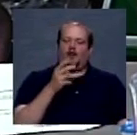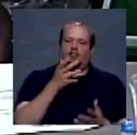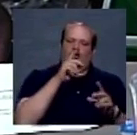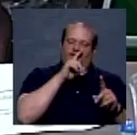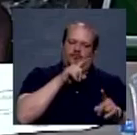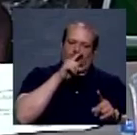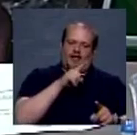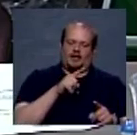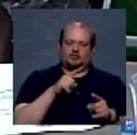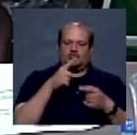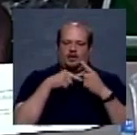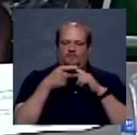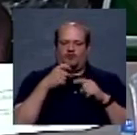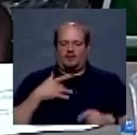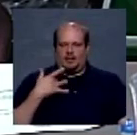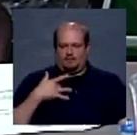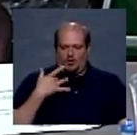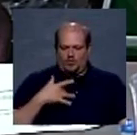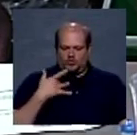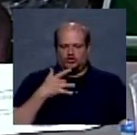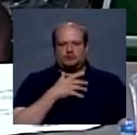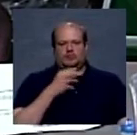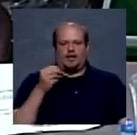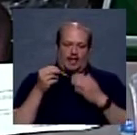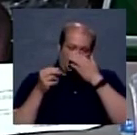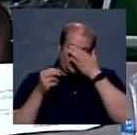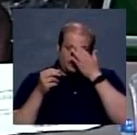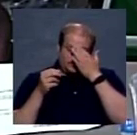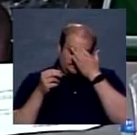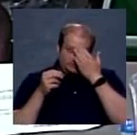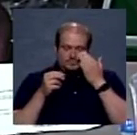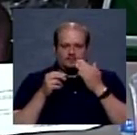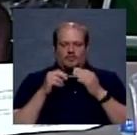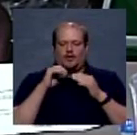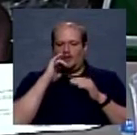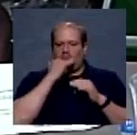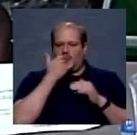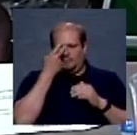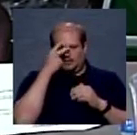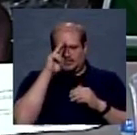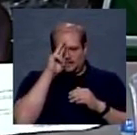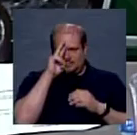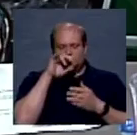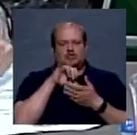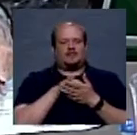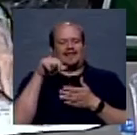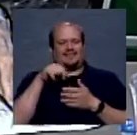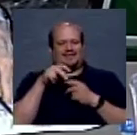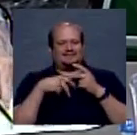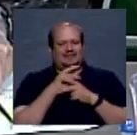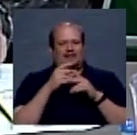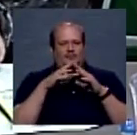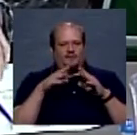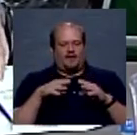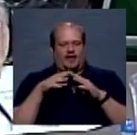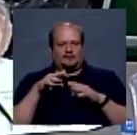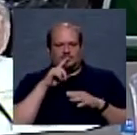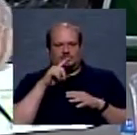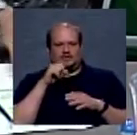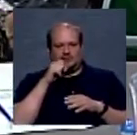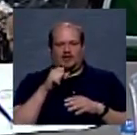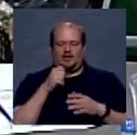reaction stems from emotion and the misconception that this type of housing is not